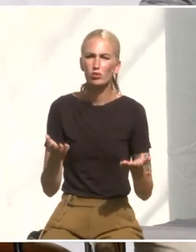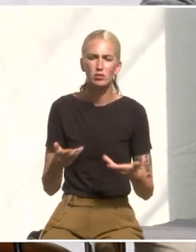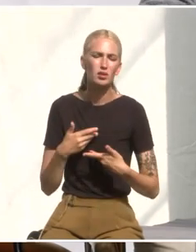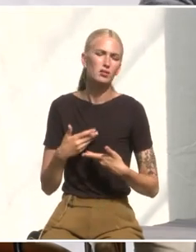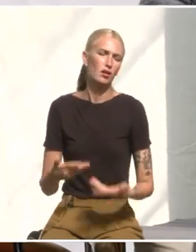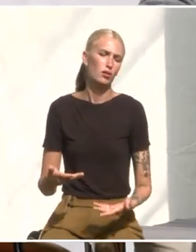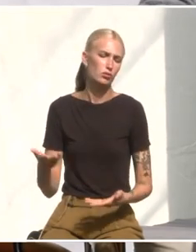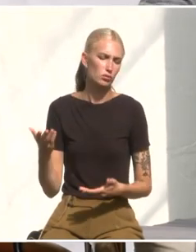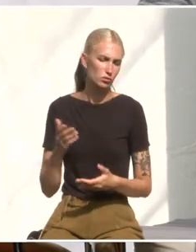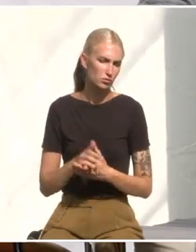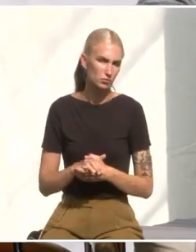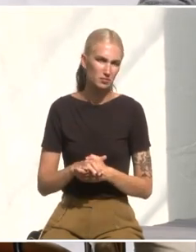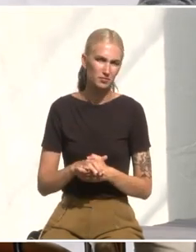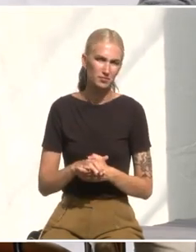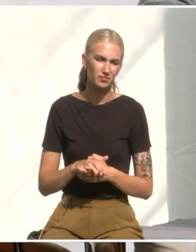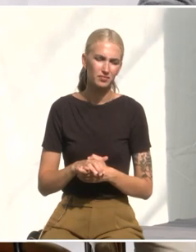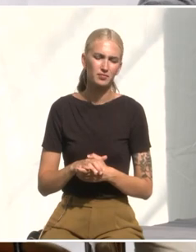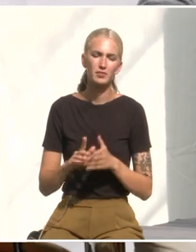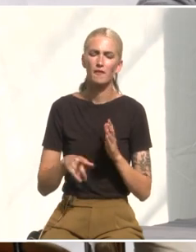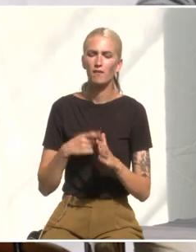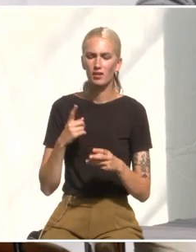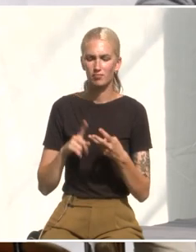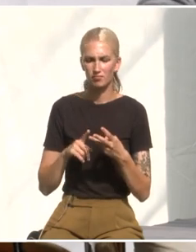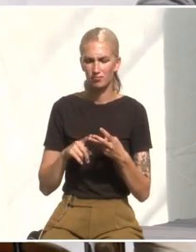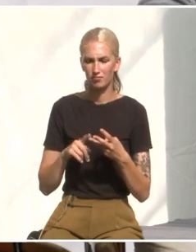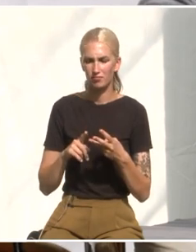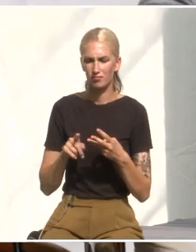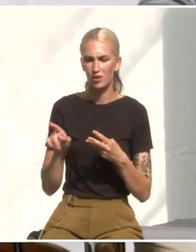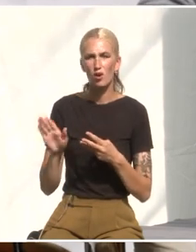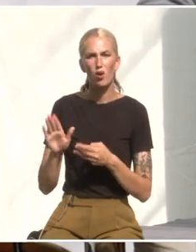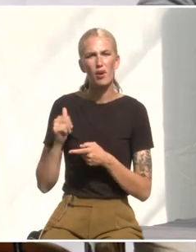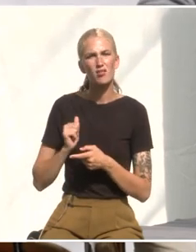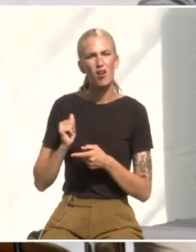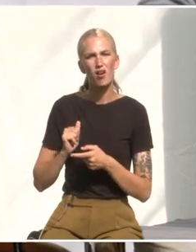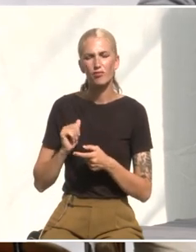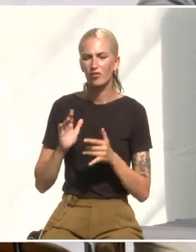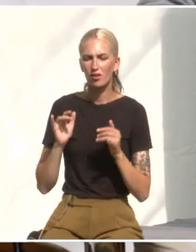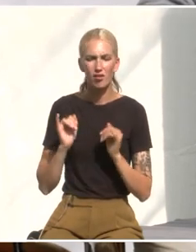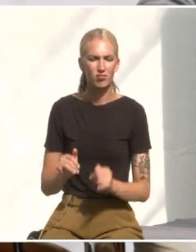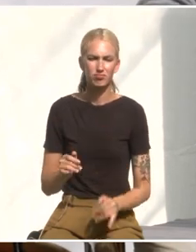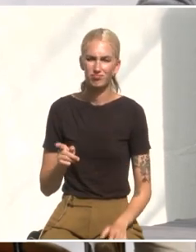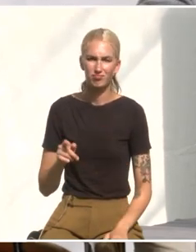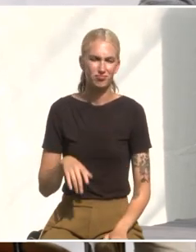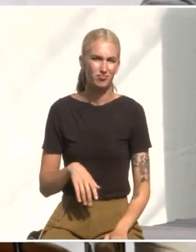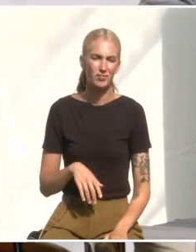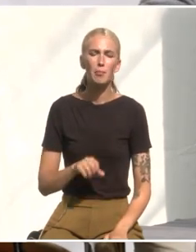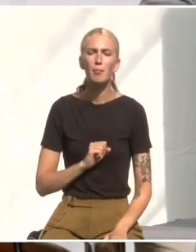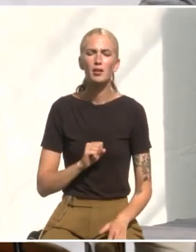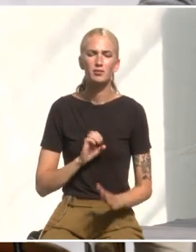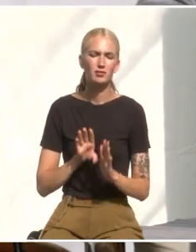they are experiencing. And then as a third part, they are really bad patients because they